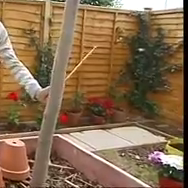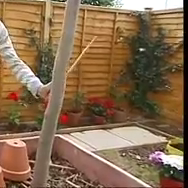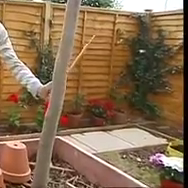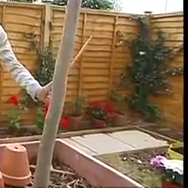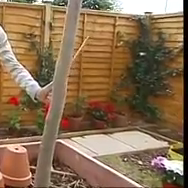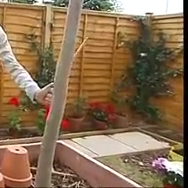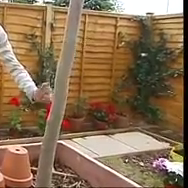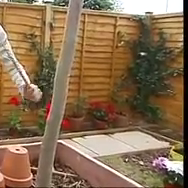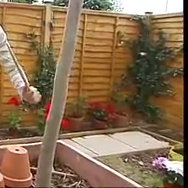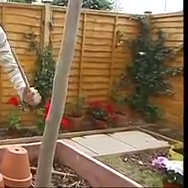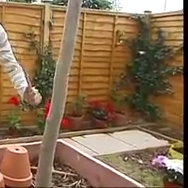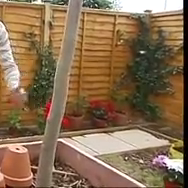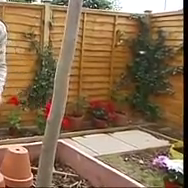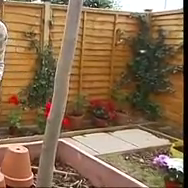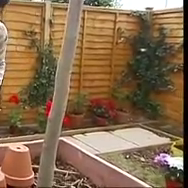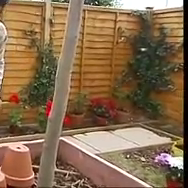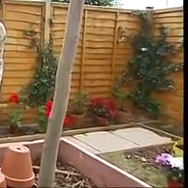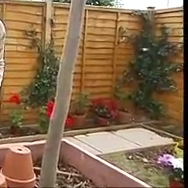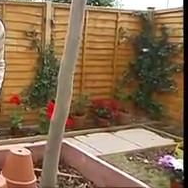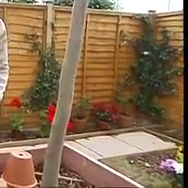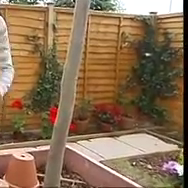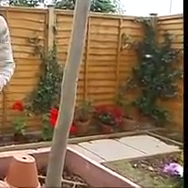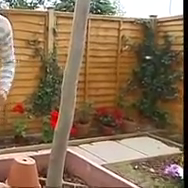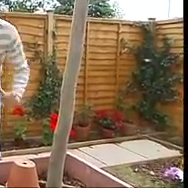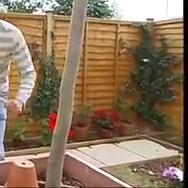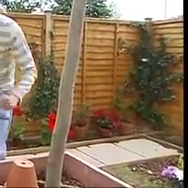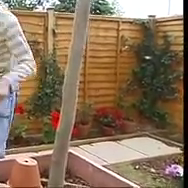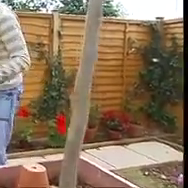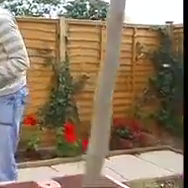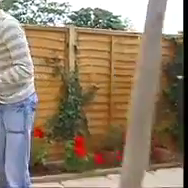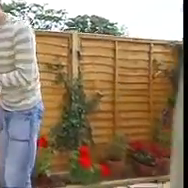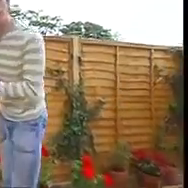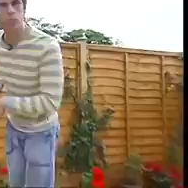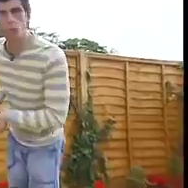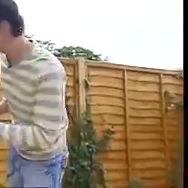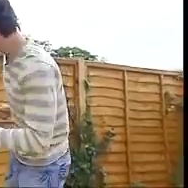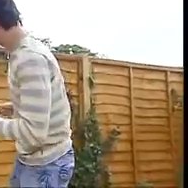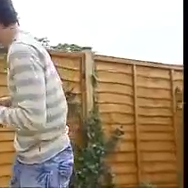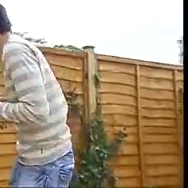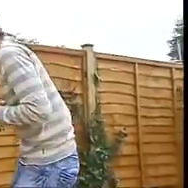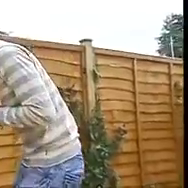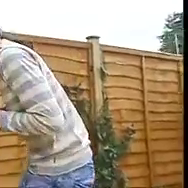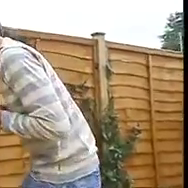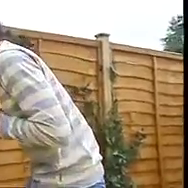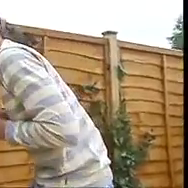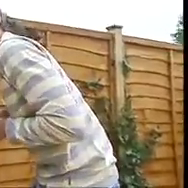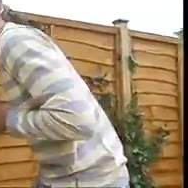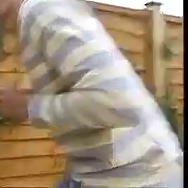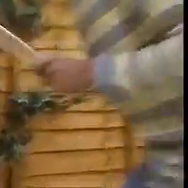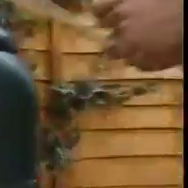I'm making some music in the CBeebies garden. These plant pots make a brilliant sound. What about this water butt over here? Ready?